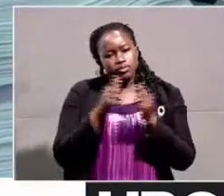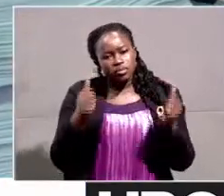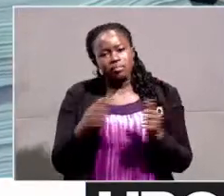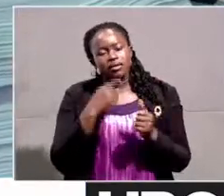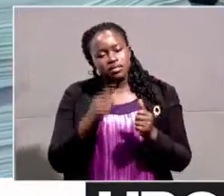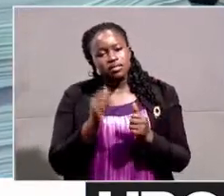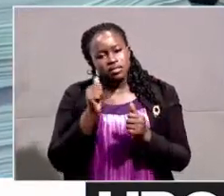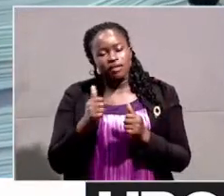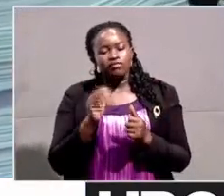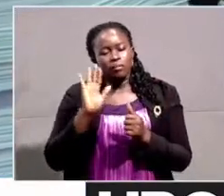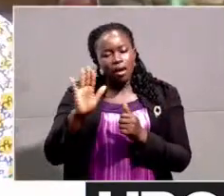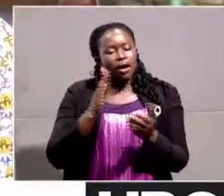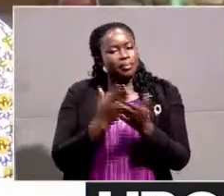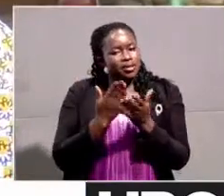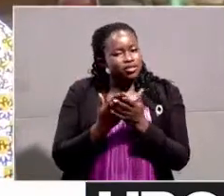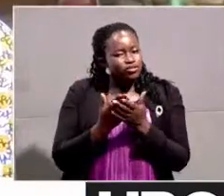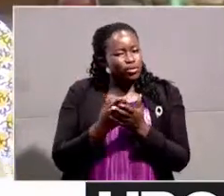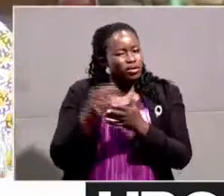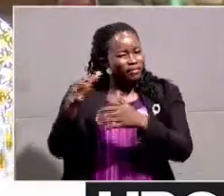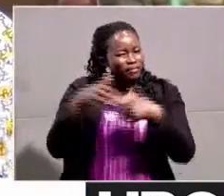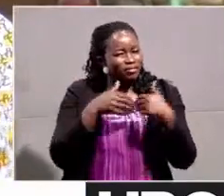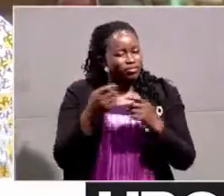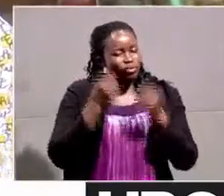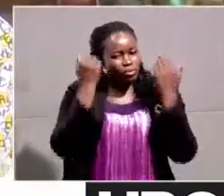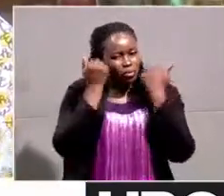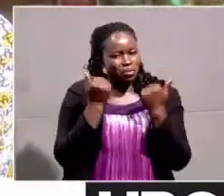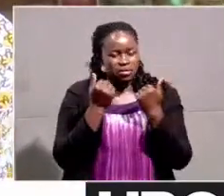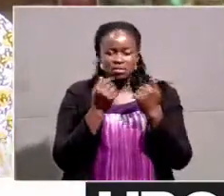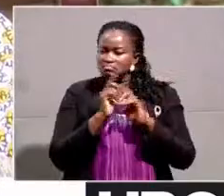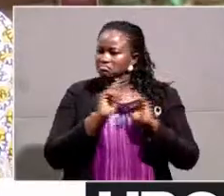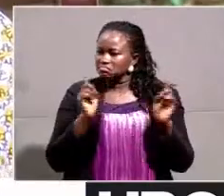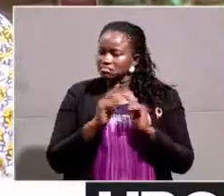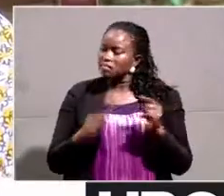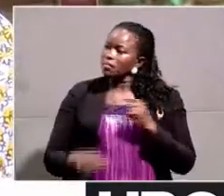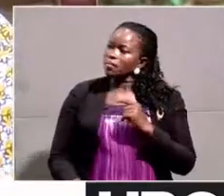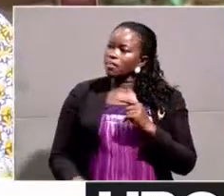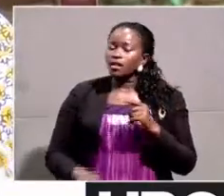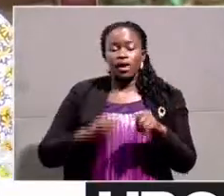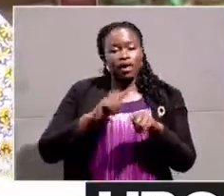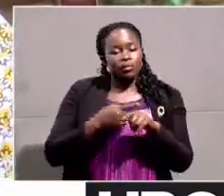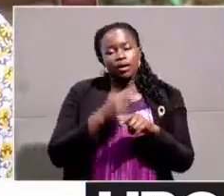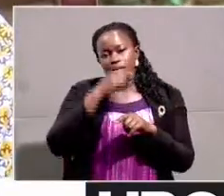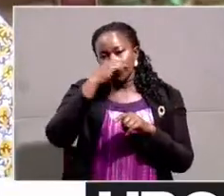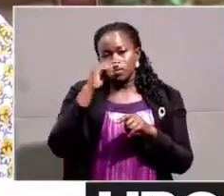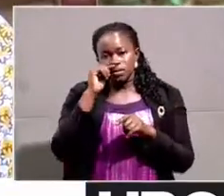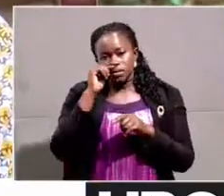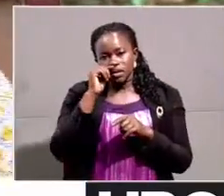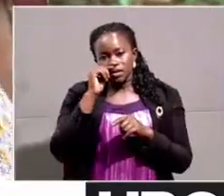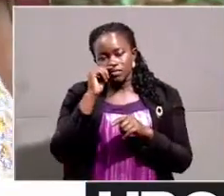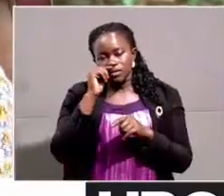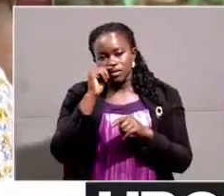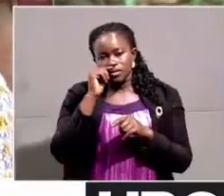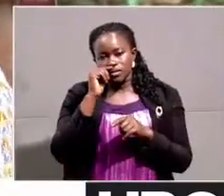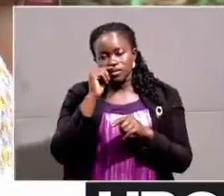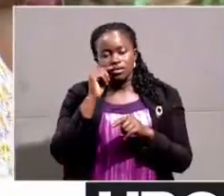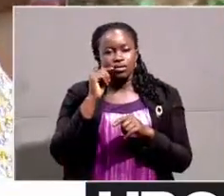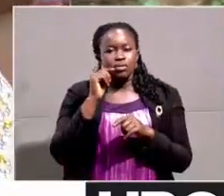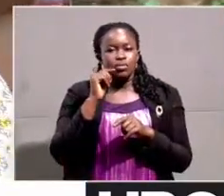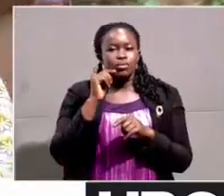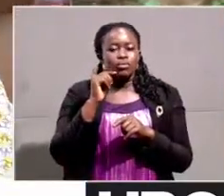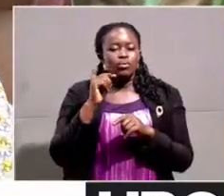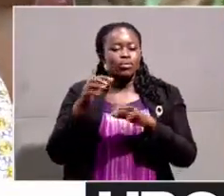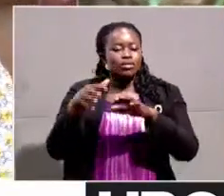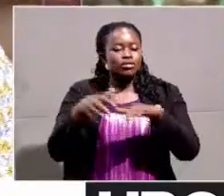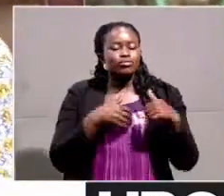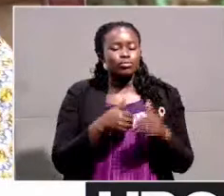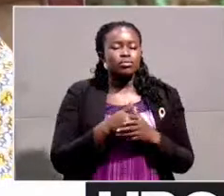that he withdrew his petition from court. When Museveni withdrew, a young lady wrote in